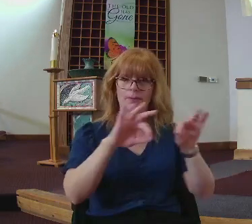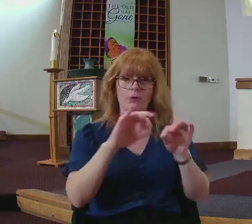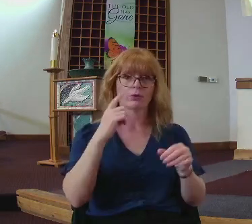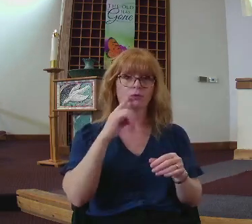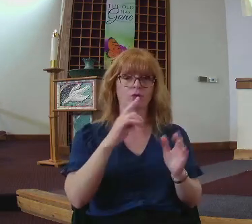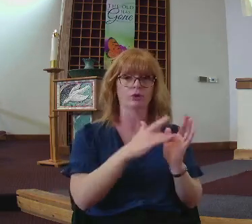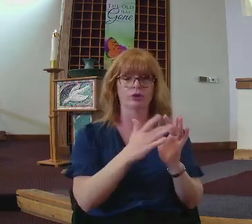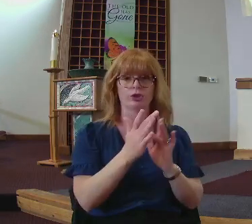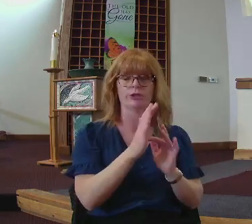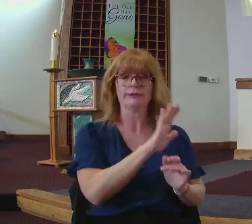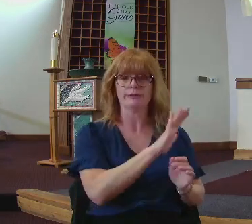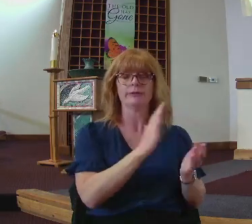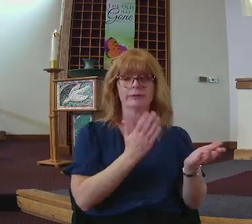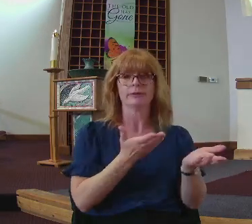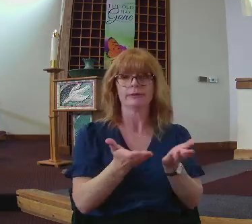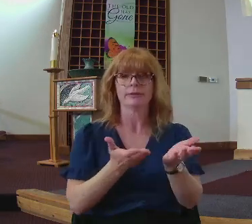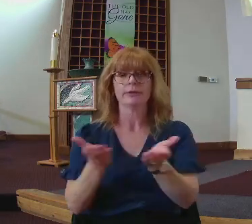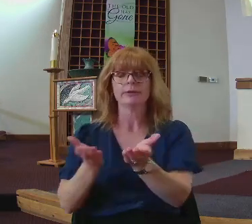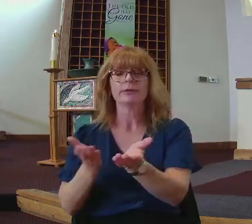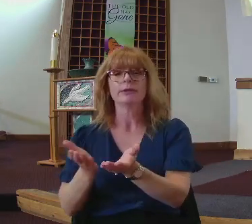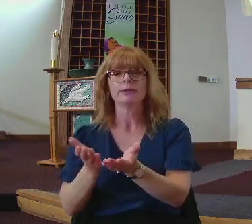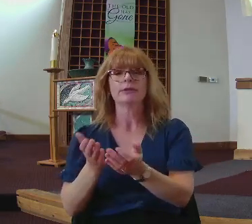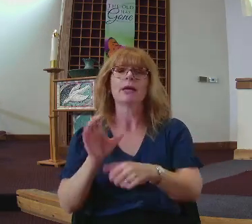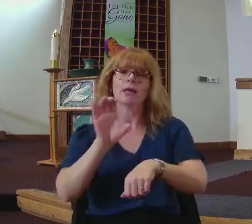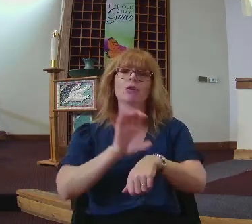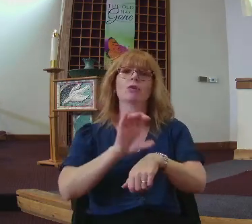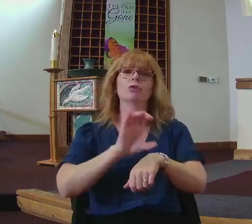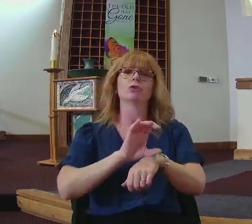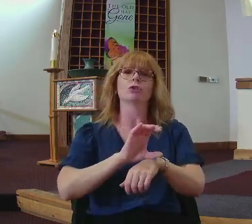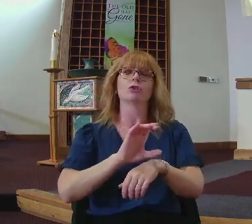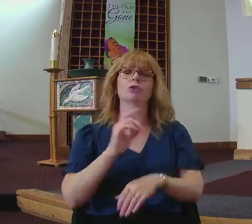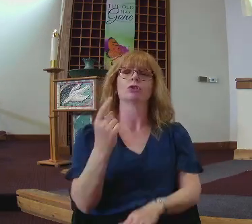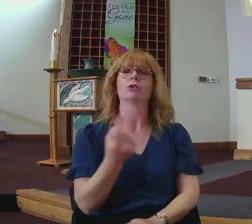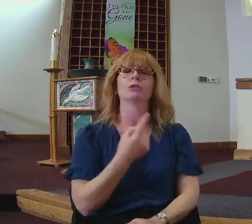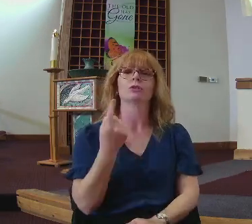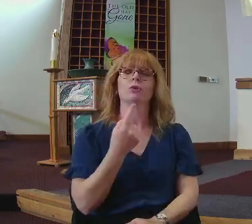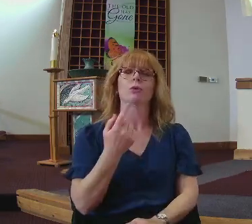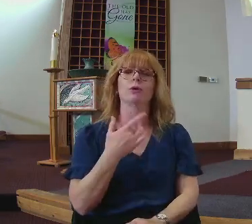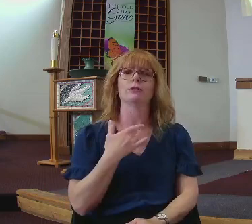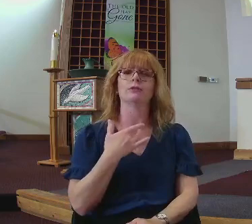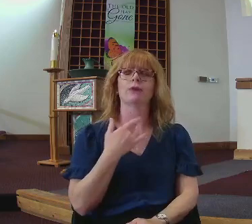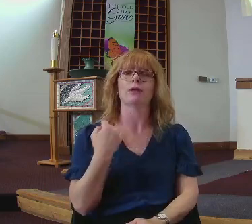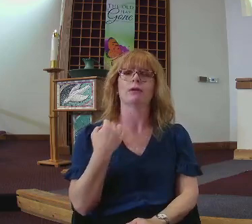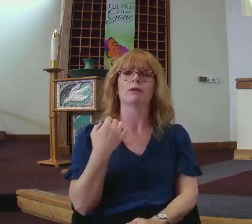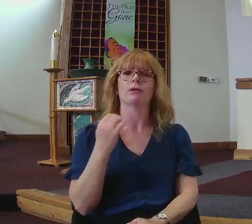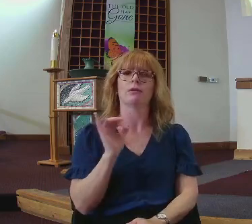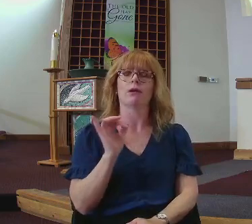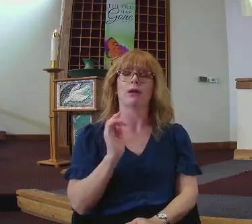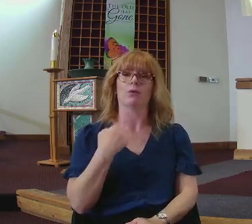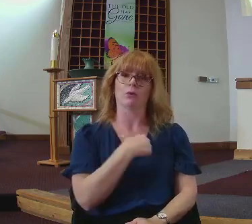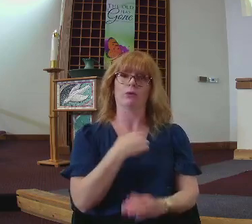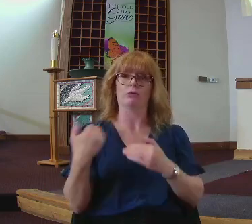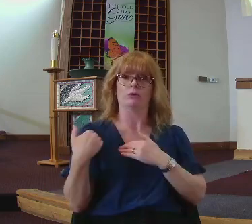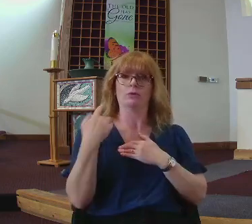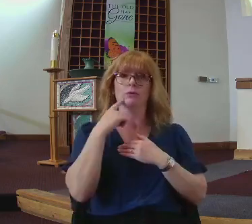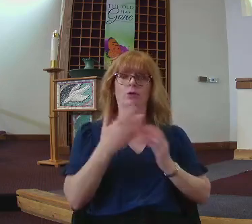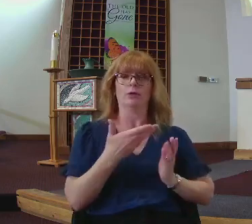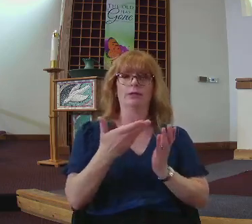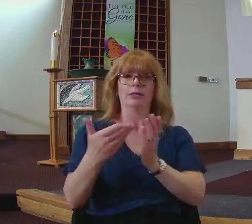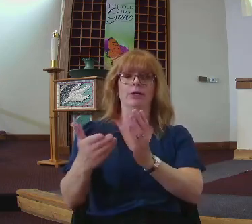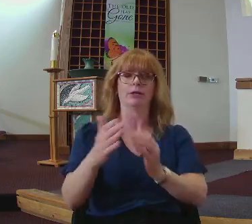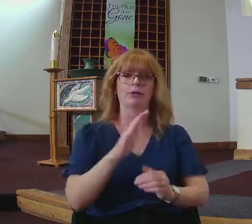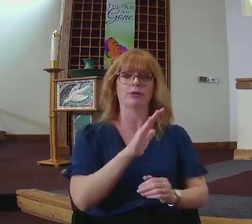my friends, has always seen itself as carrying on Jesus' work of healing. The first disciples,